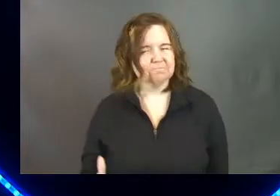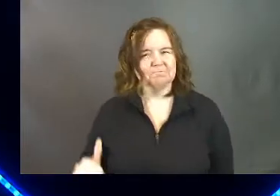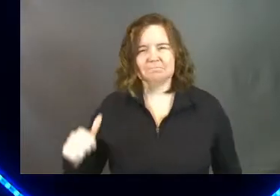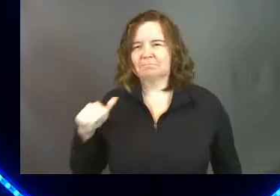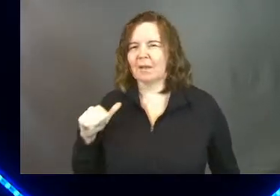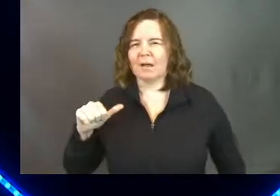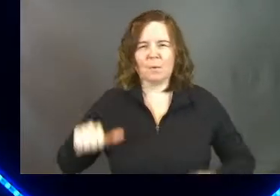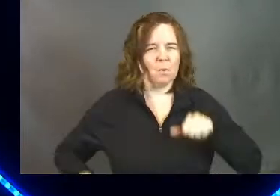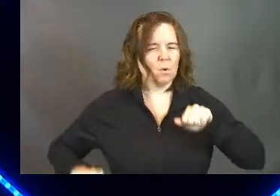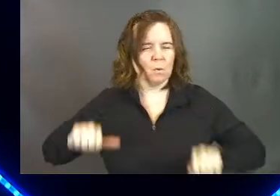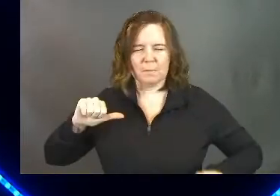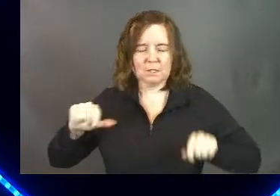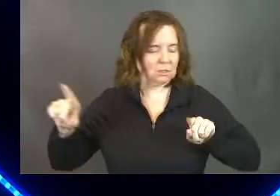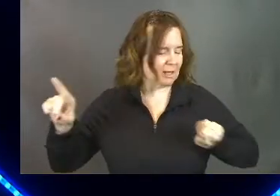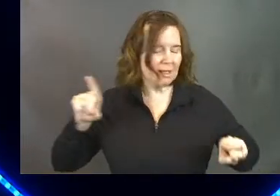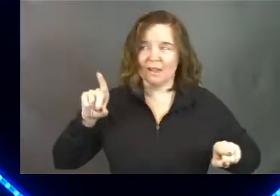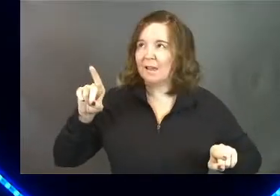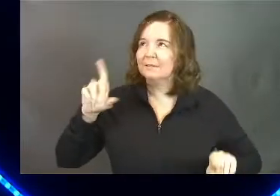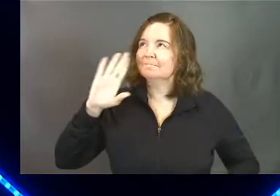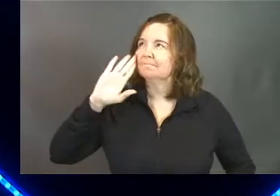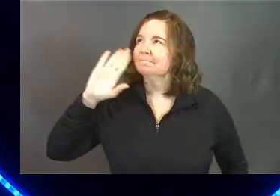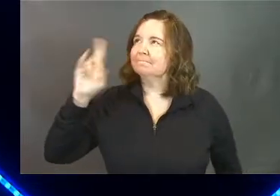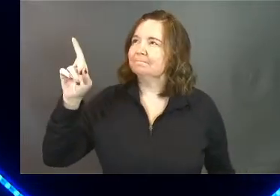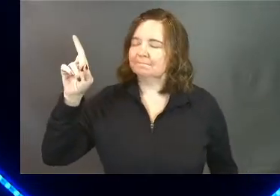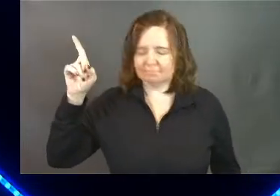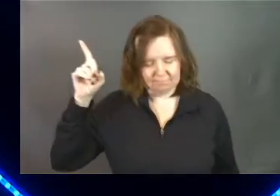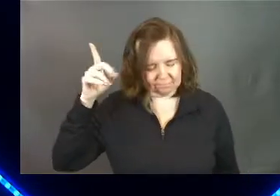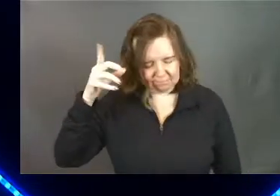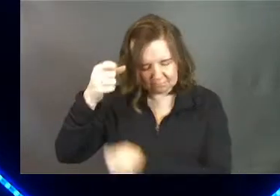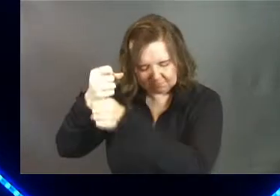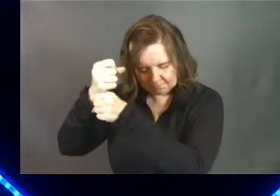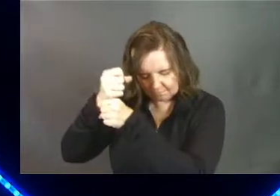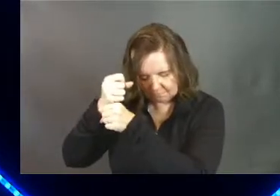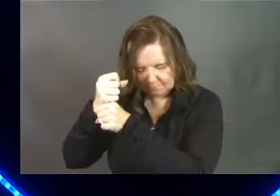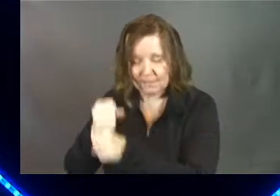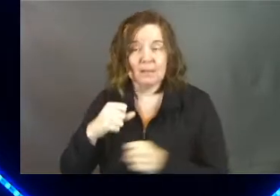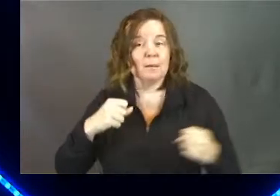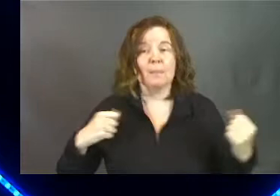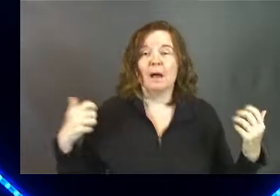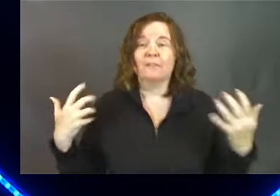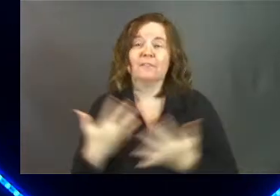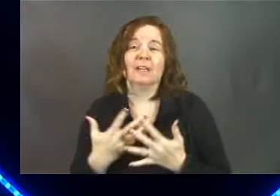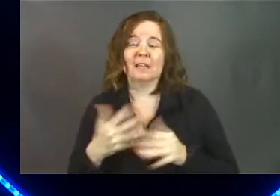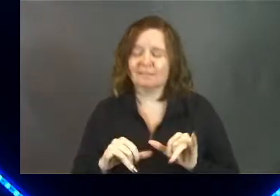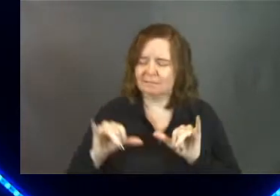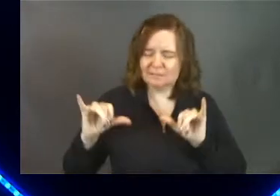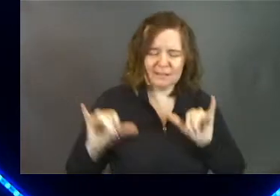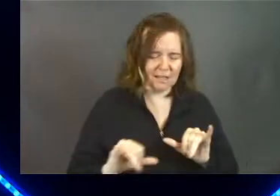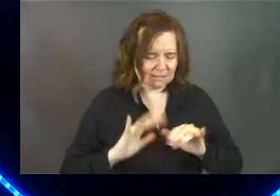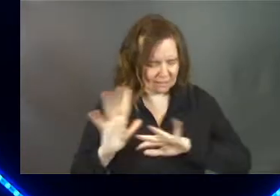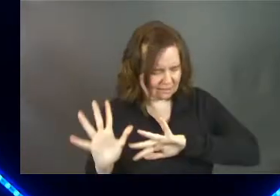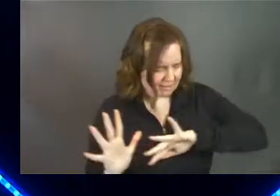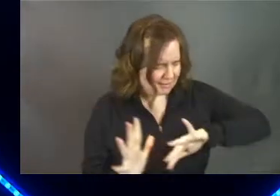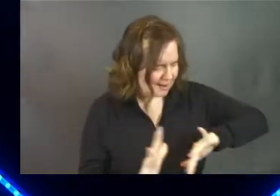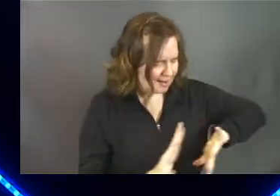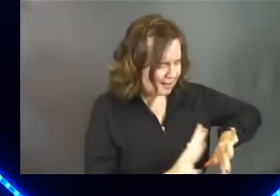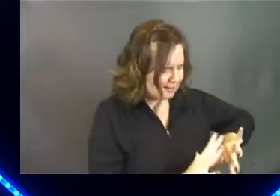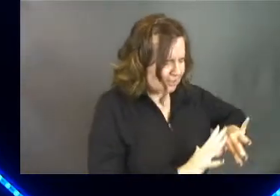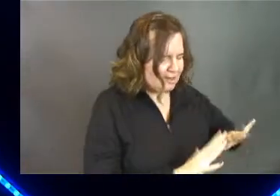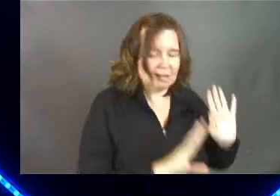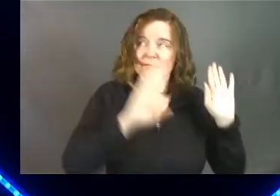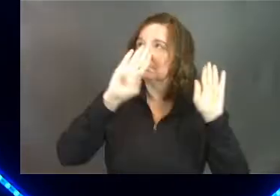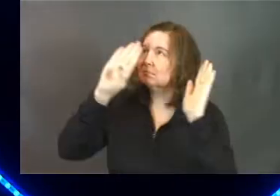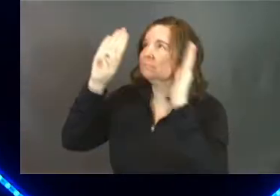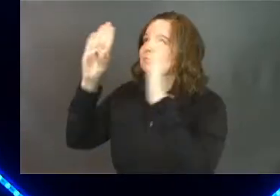shaken, I won't be shaken, 'cause my fear doesn't stand